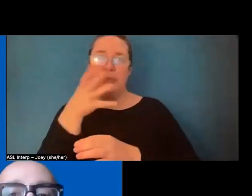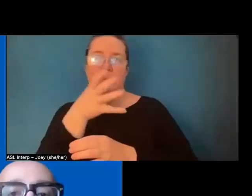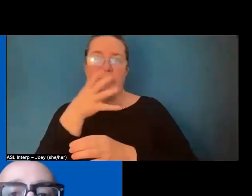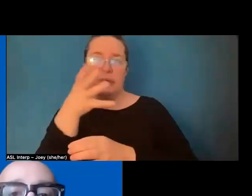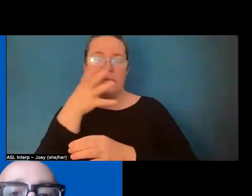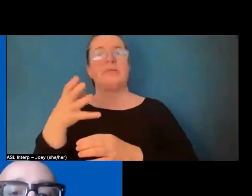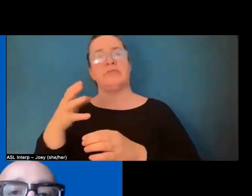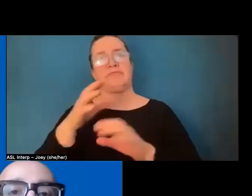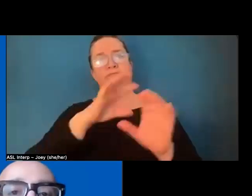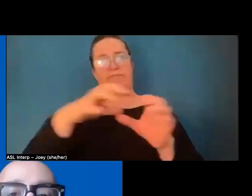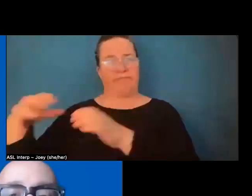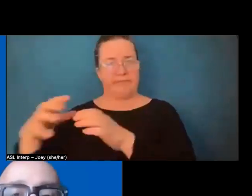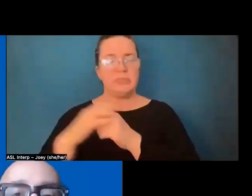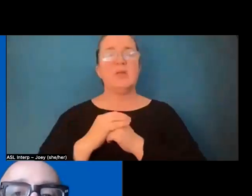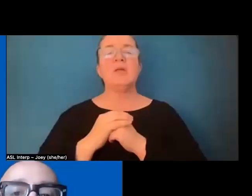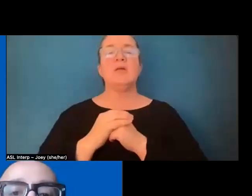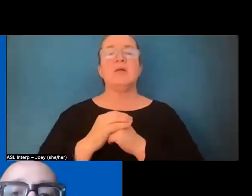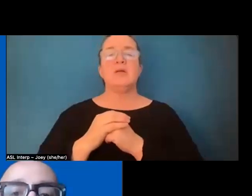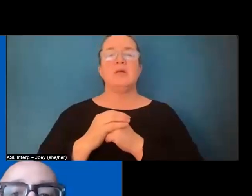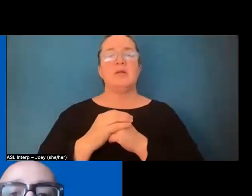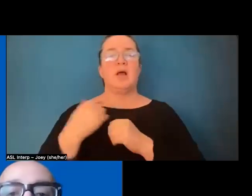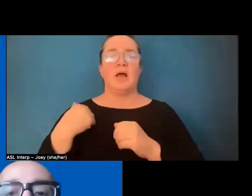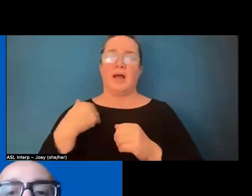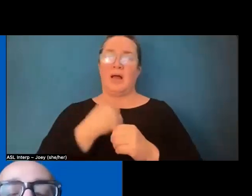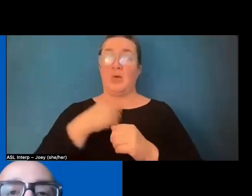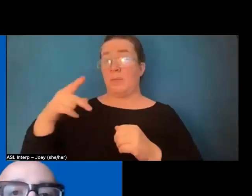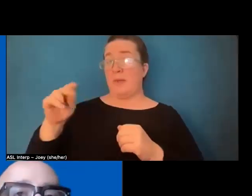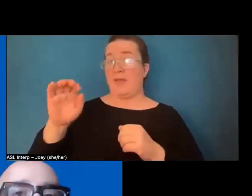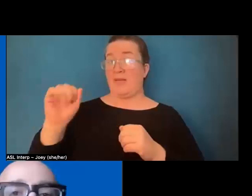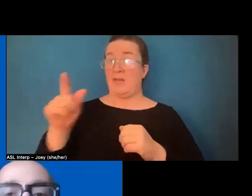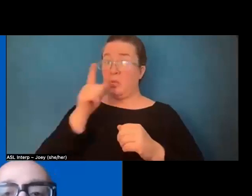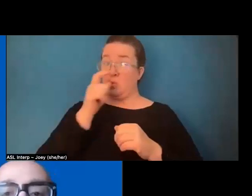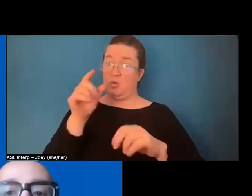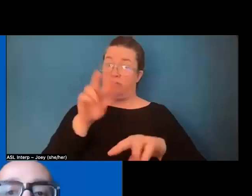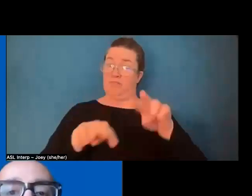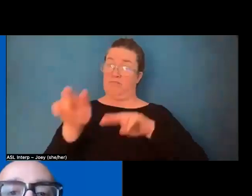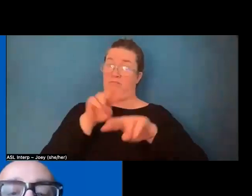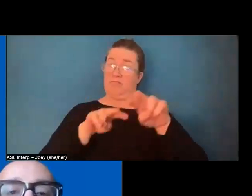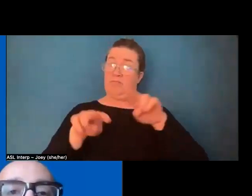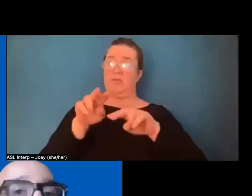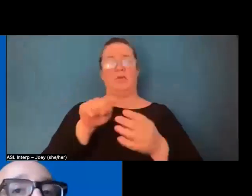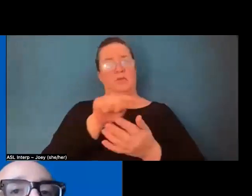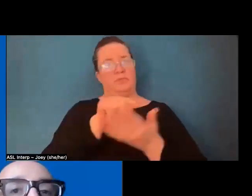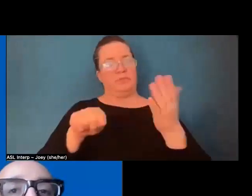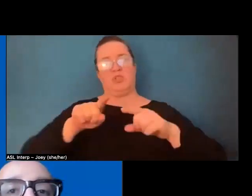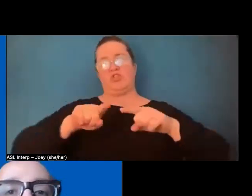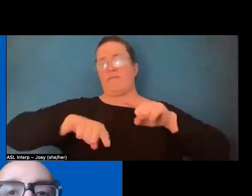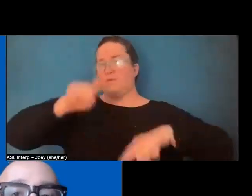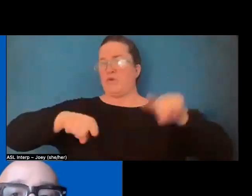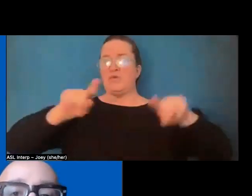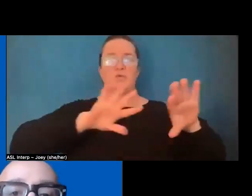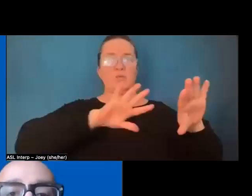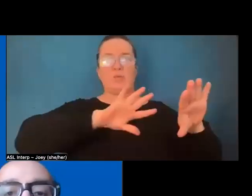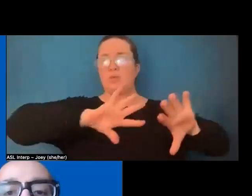really geographically and demographically diverse group of cultural and philanthropic leaders from across the